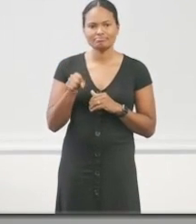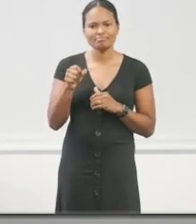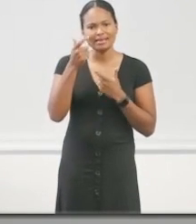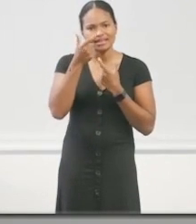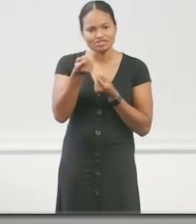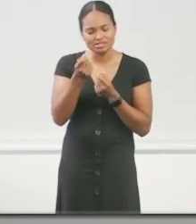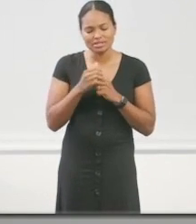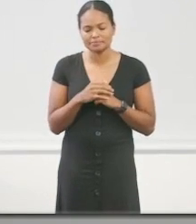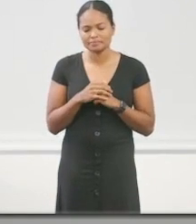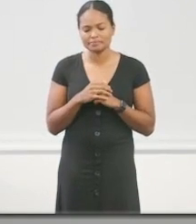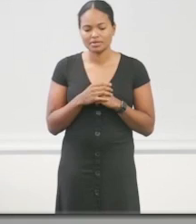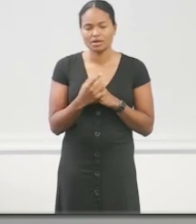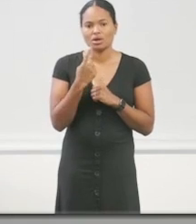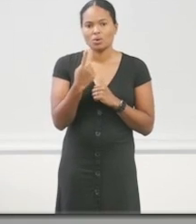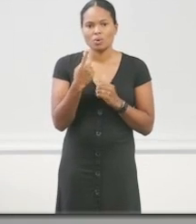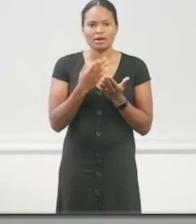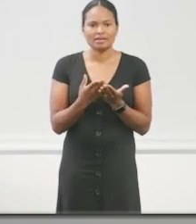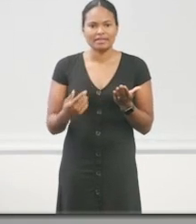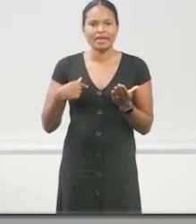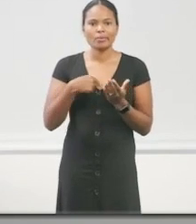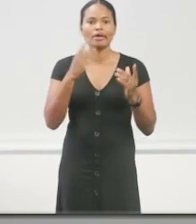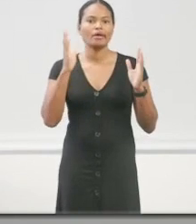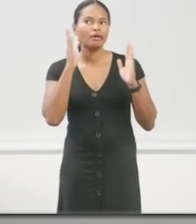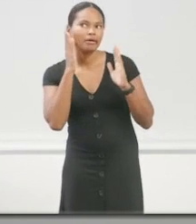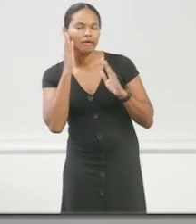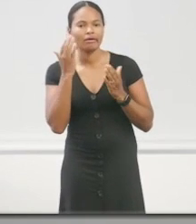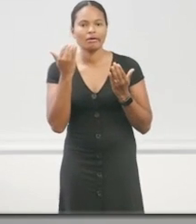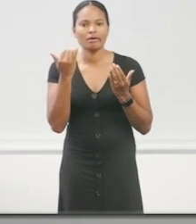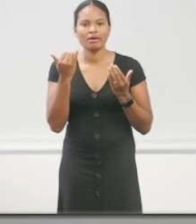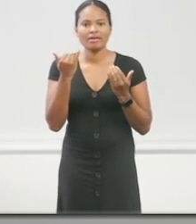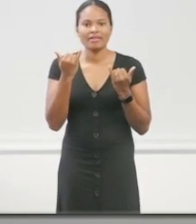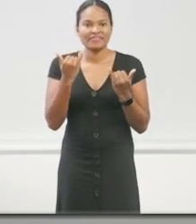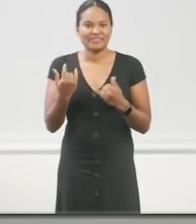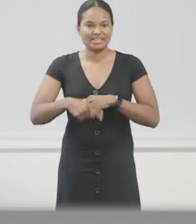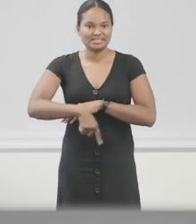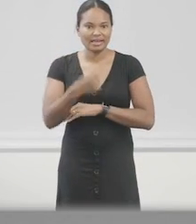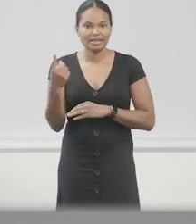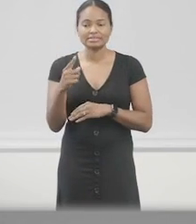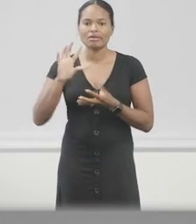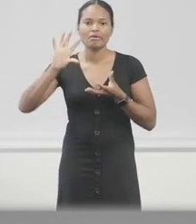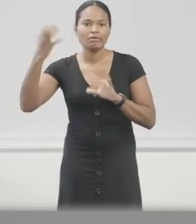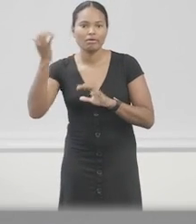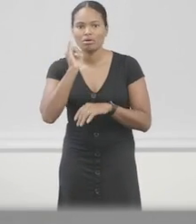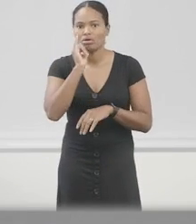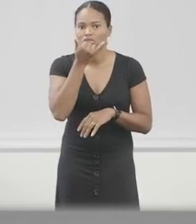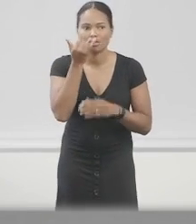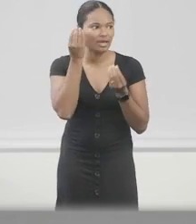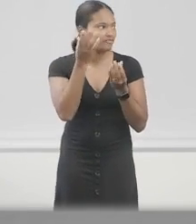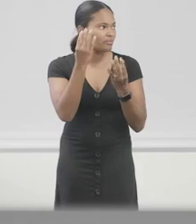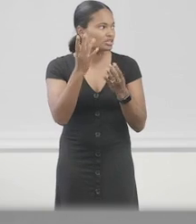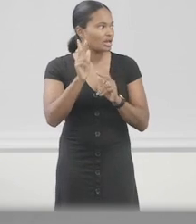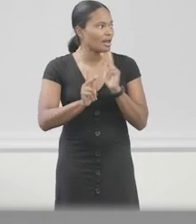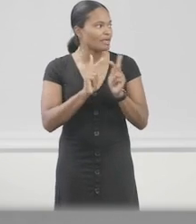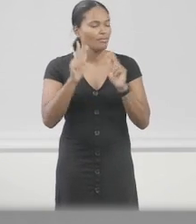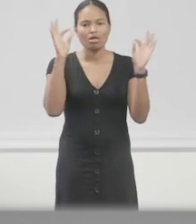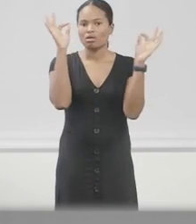things that we all hear these days is miscommunication, disinformation, intentional disinformation, and people not really knowing what's